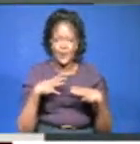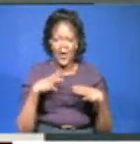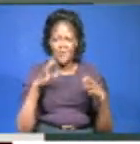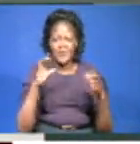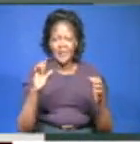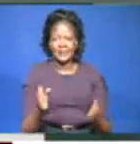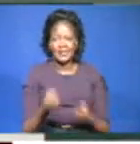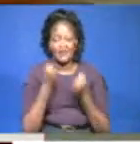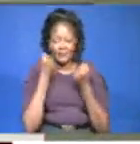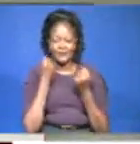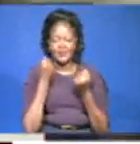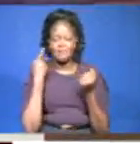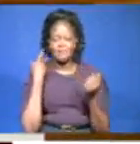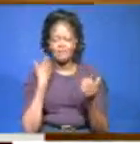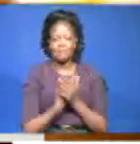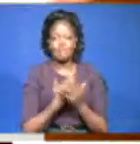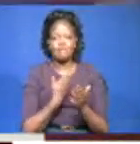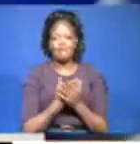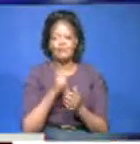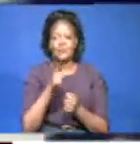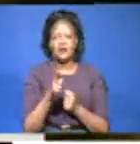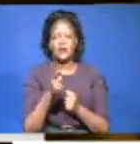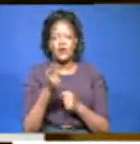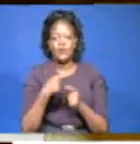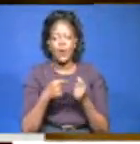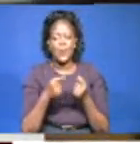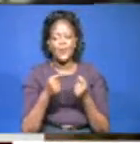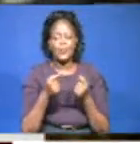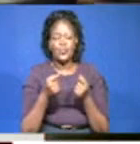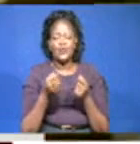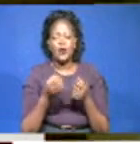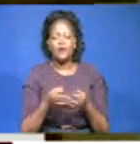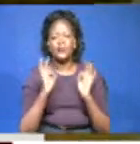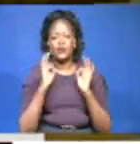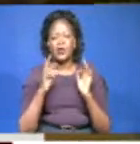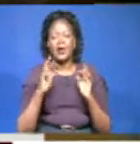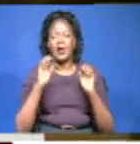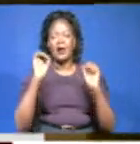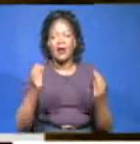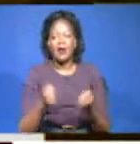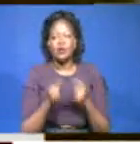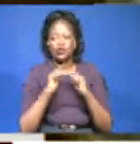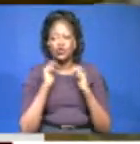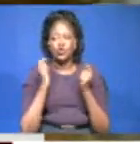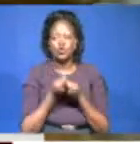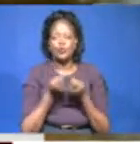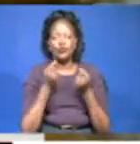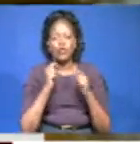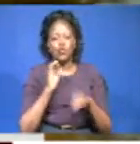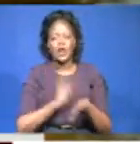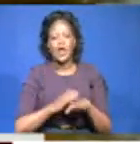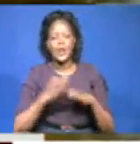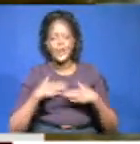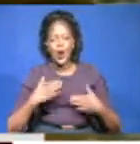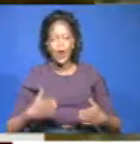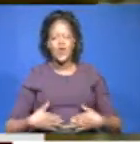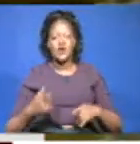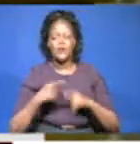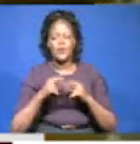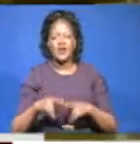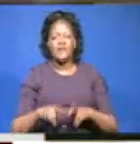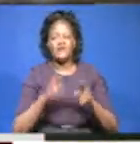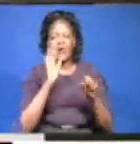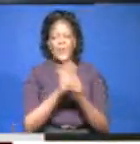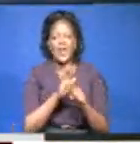far. This is according to officials. The rescue teams are still trying to recover bodies from the river. Most of the